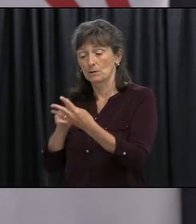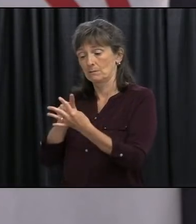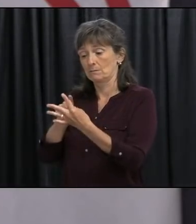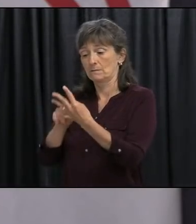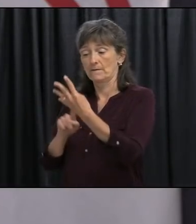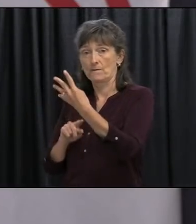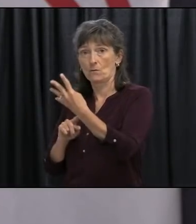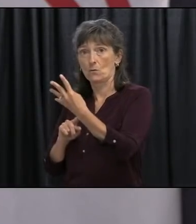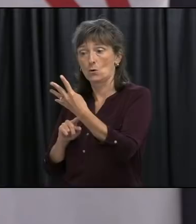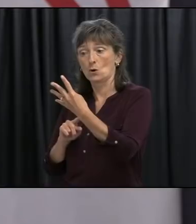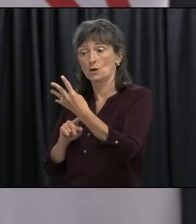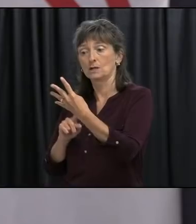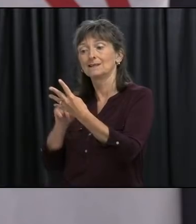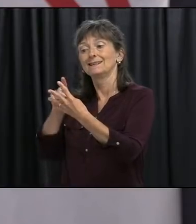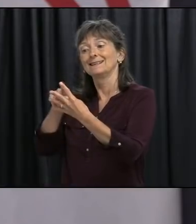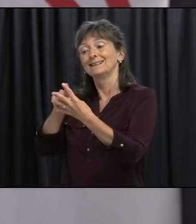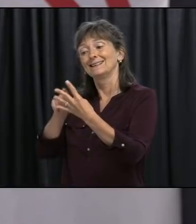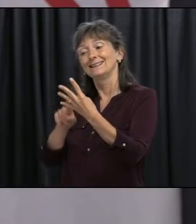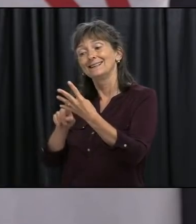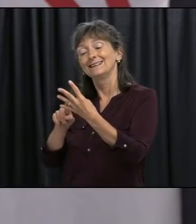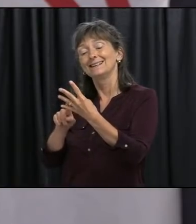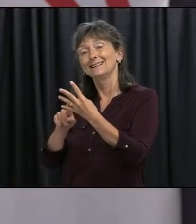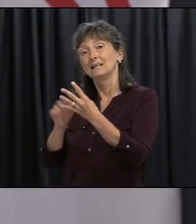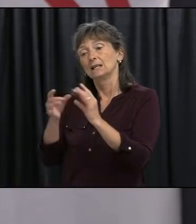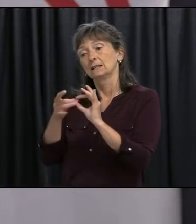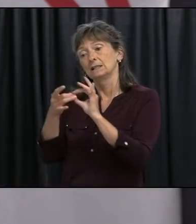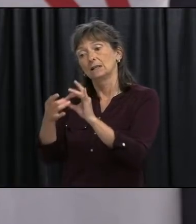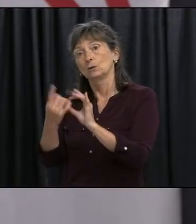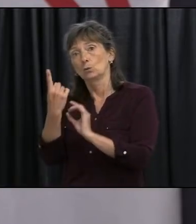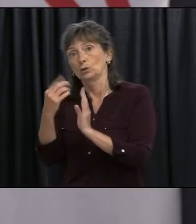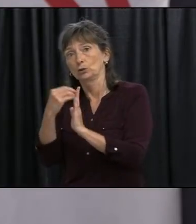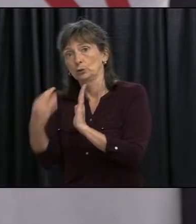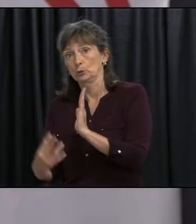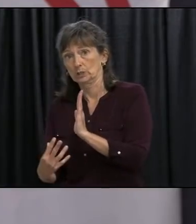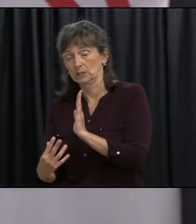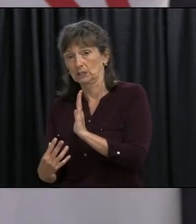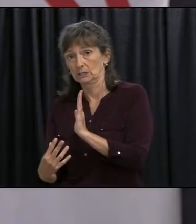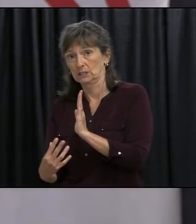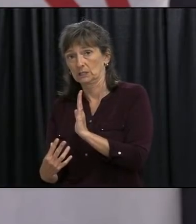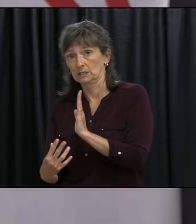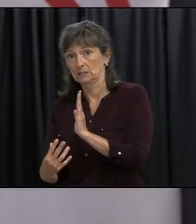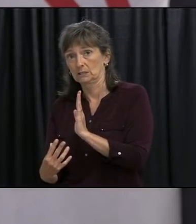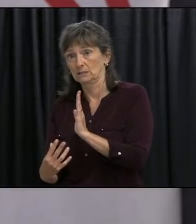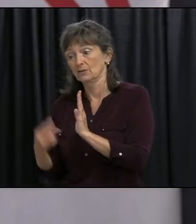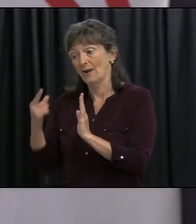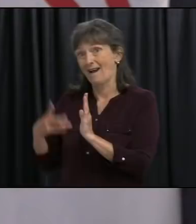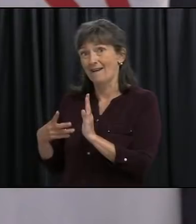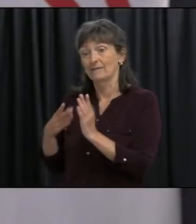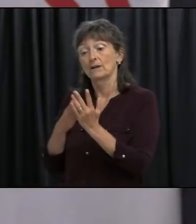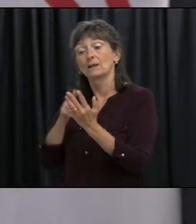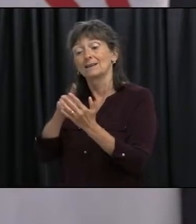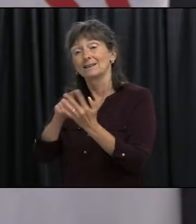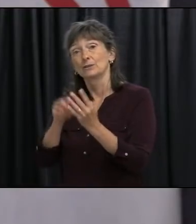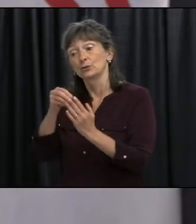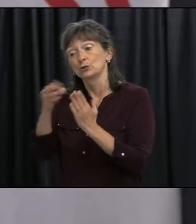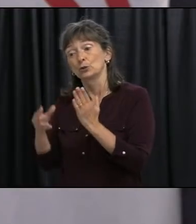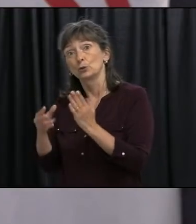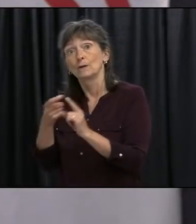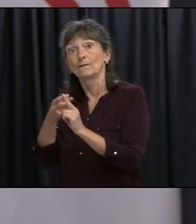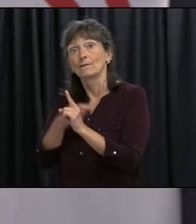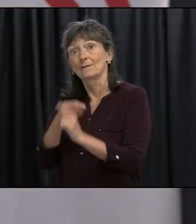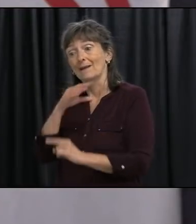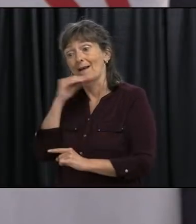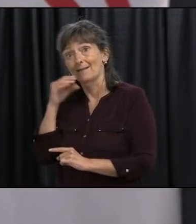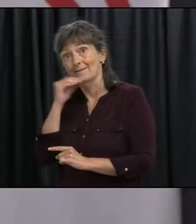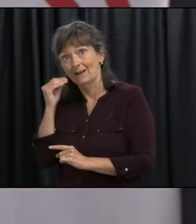connected to a student. So 4 of the 8 were connected to a student that would have came in into Halifax, got turned away at New Brunswick